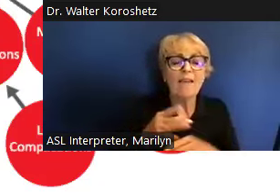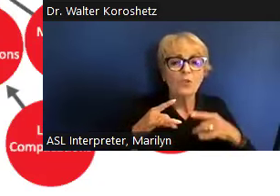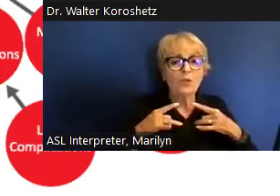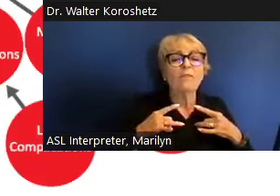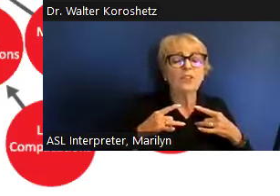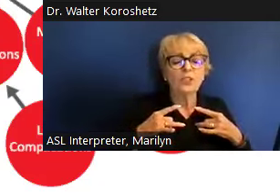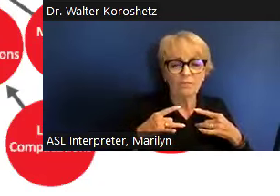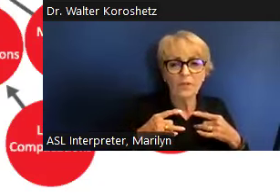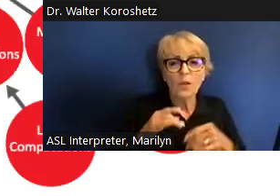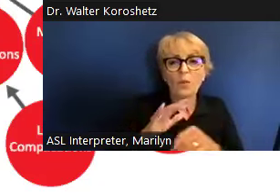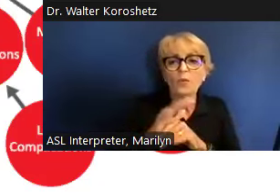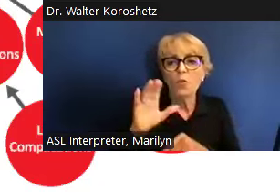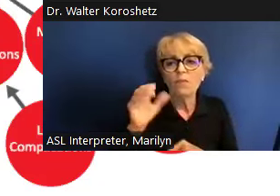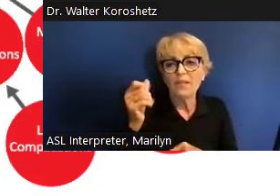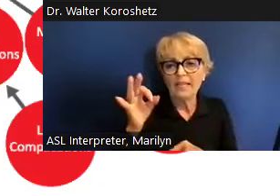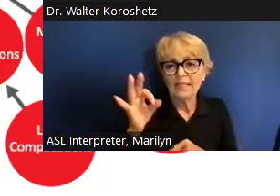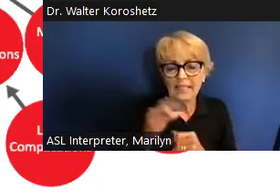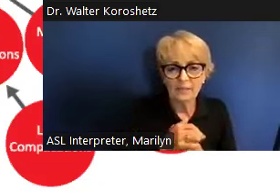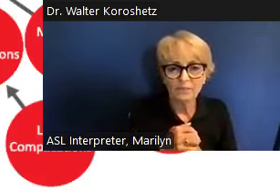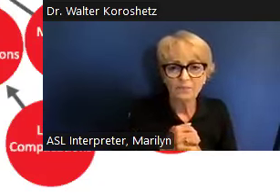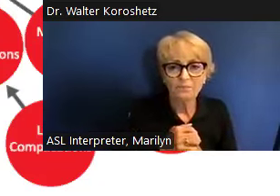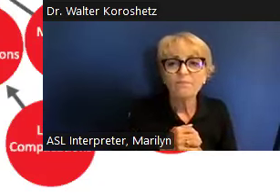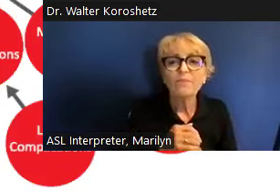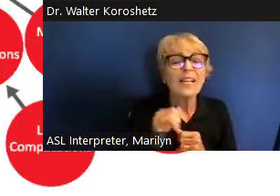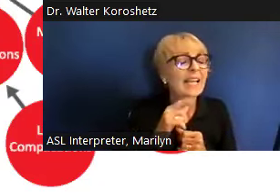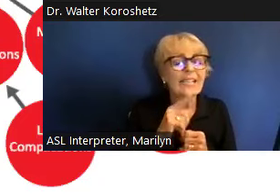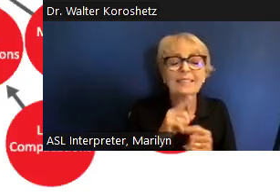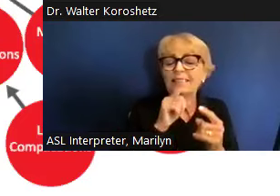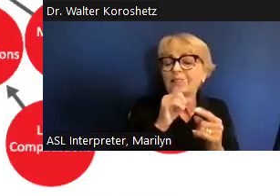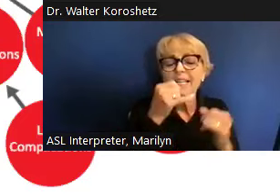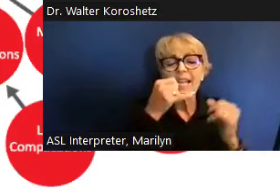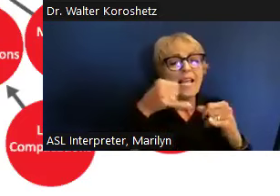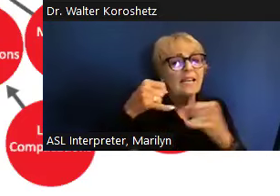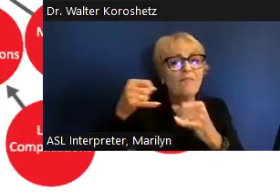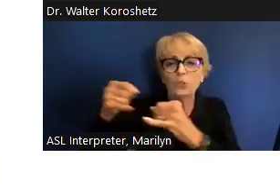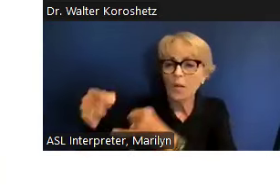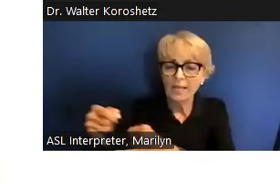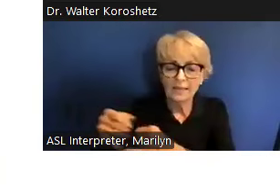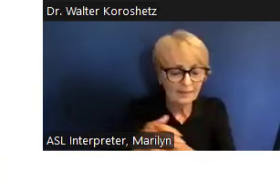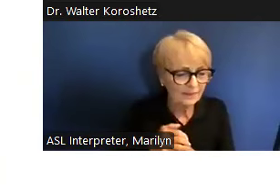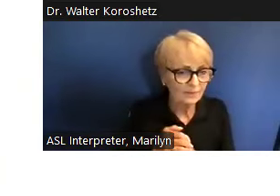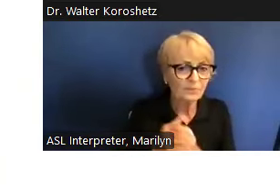COVID-19. Again, very individualized. Next slide, please.